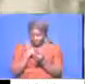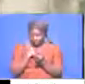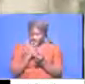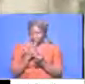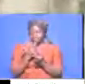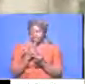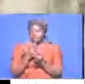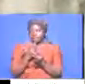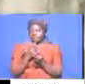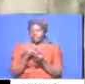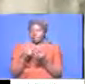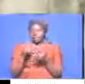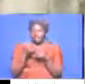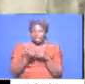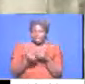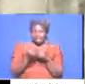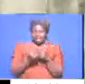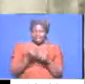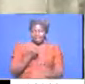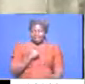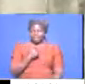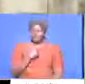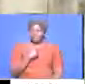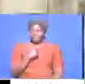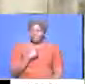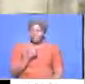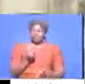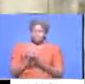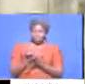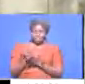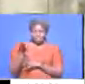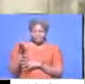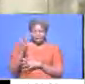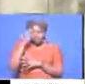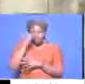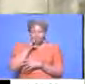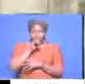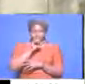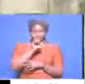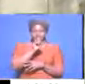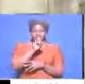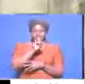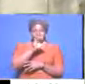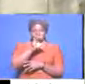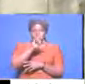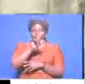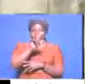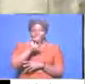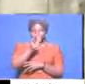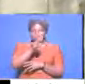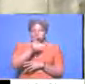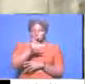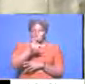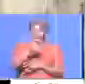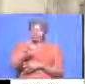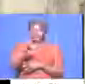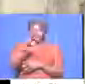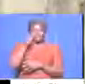Surgery has an essential package. Why not sickle cell disease? So as much as we may